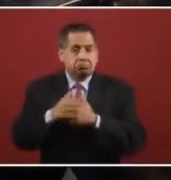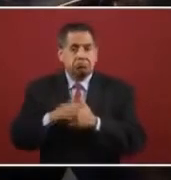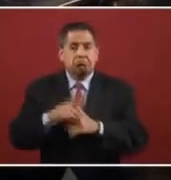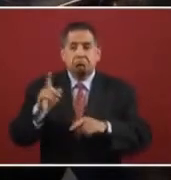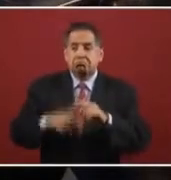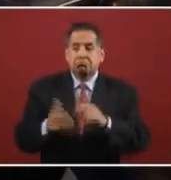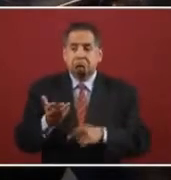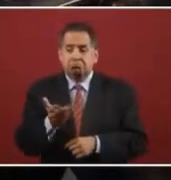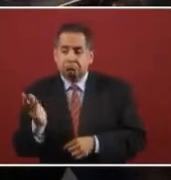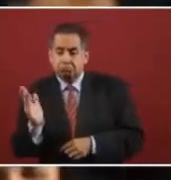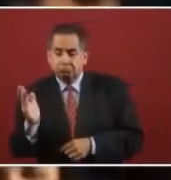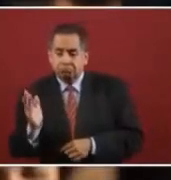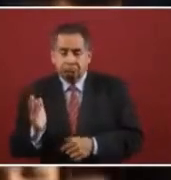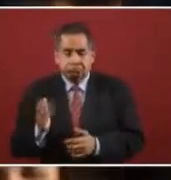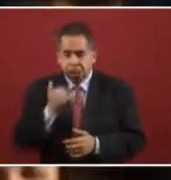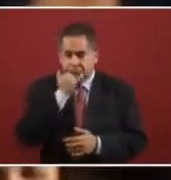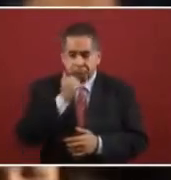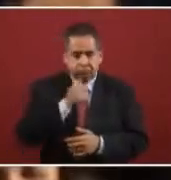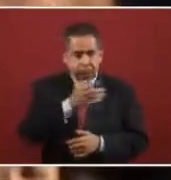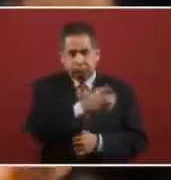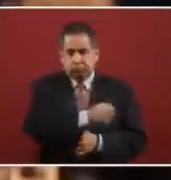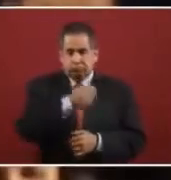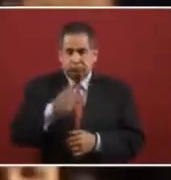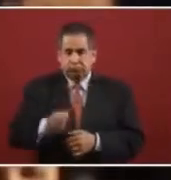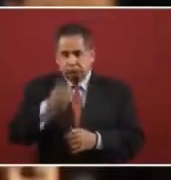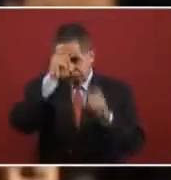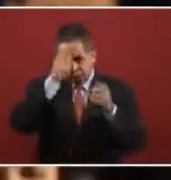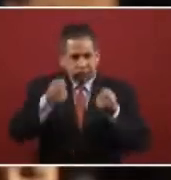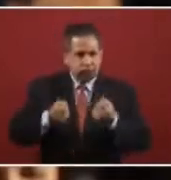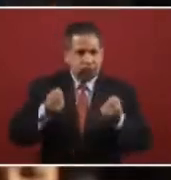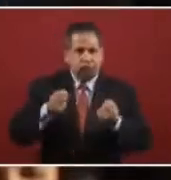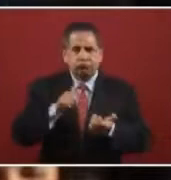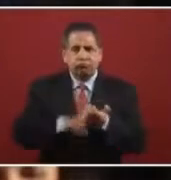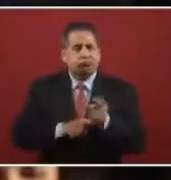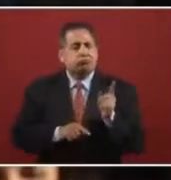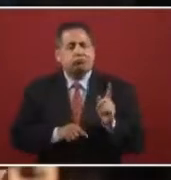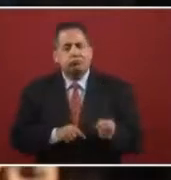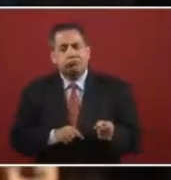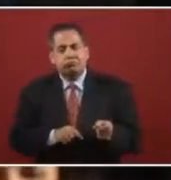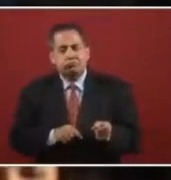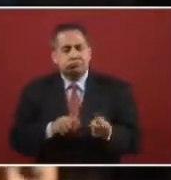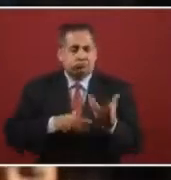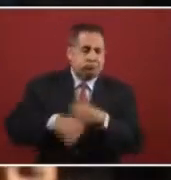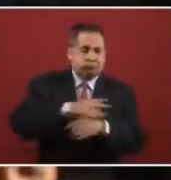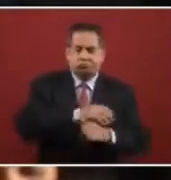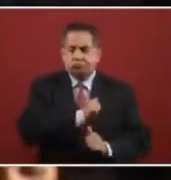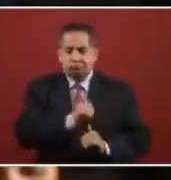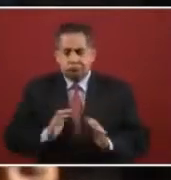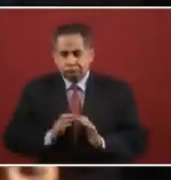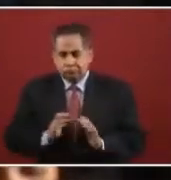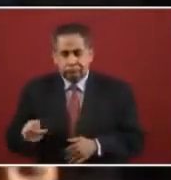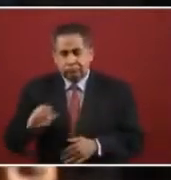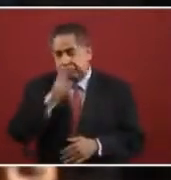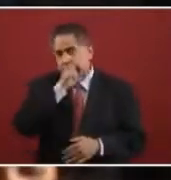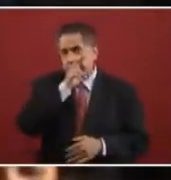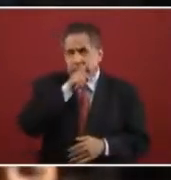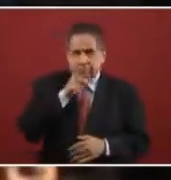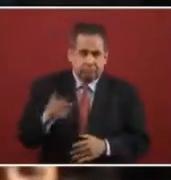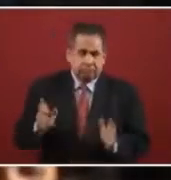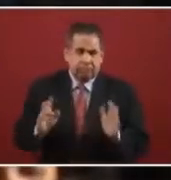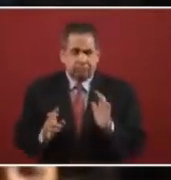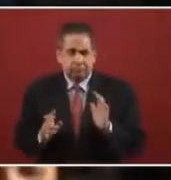going to be substituted by operators or owners of the pipes or military.